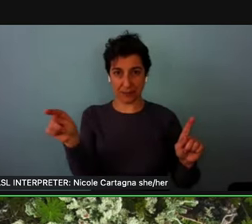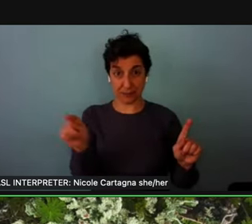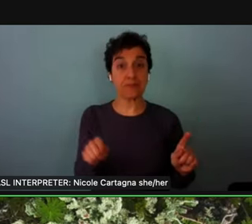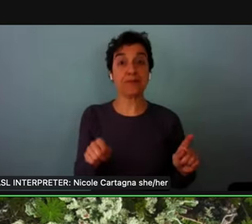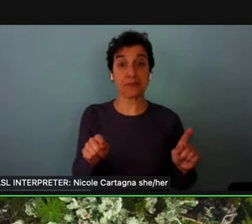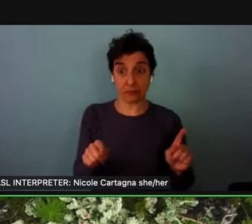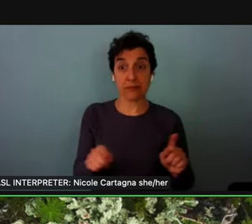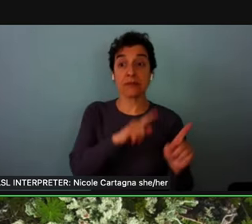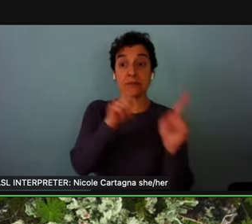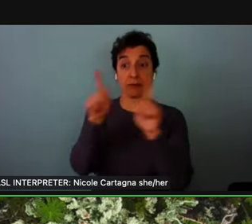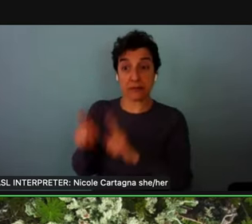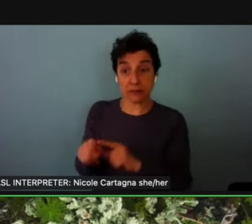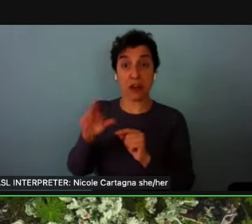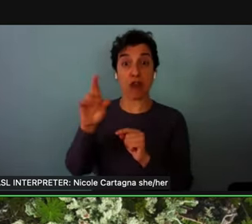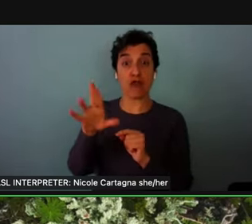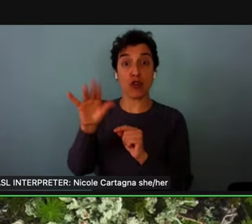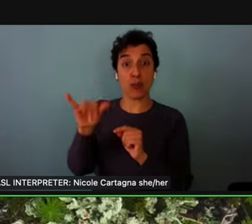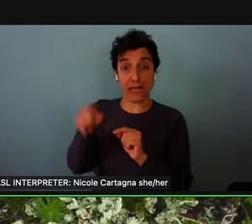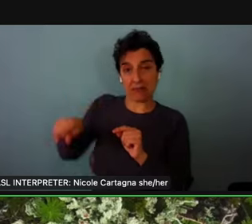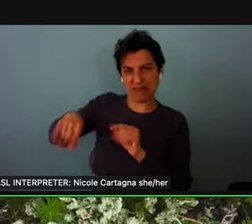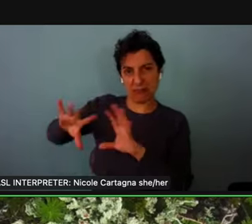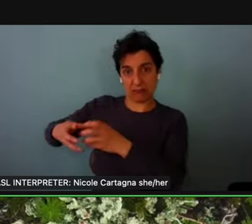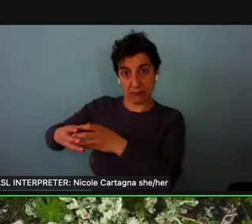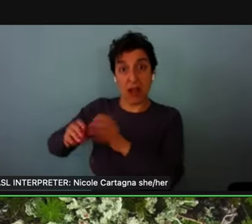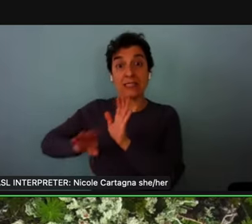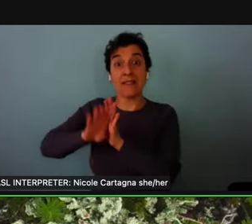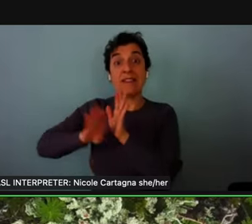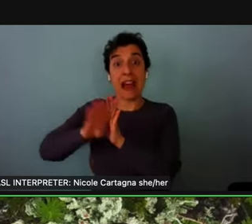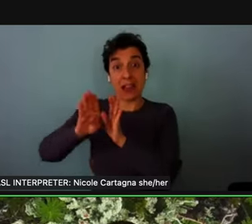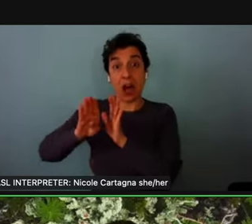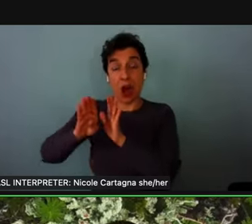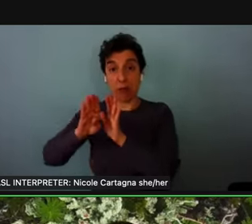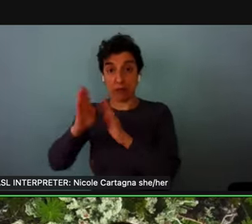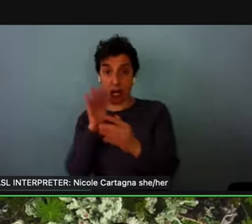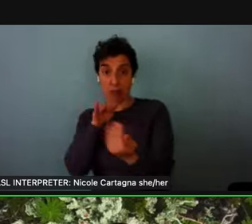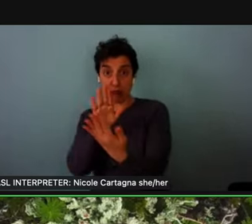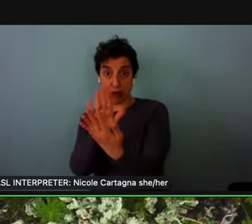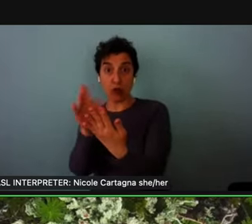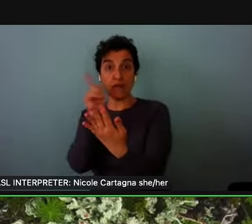So Ruby devised an approach to estimate networks in individual